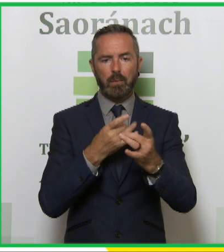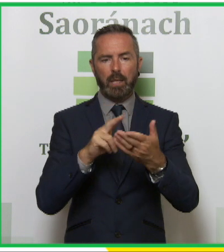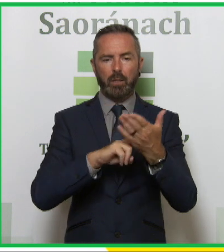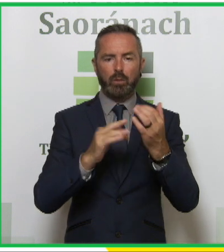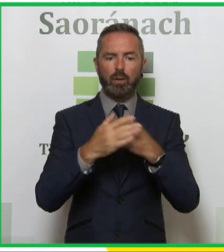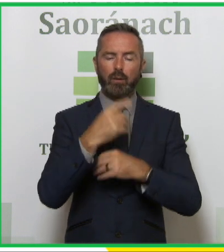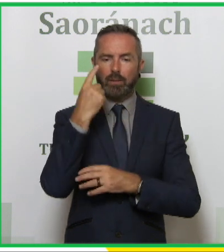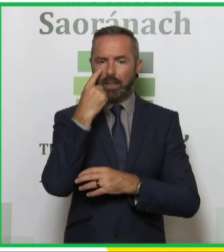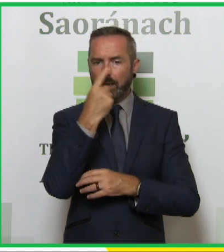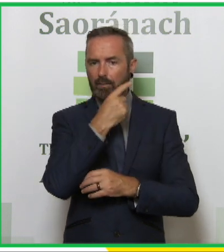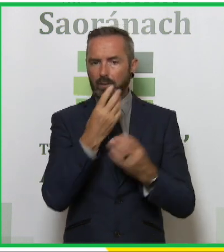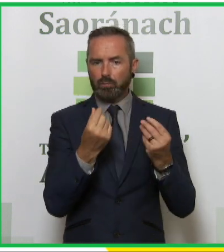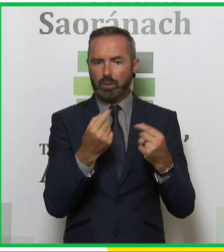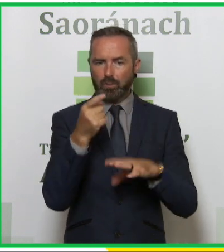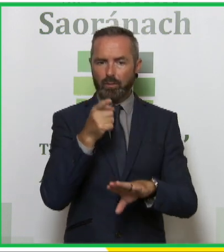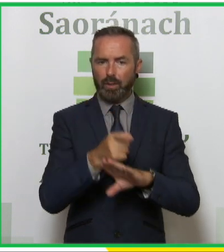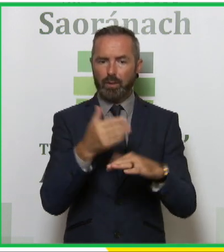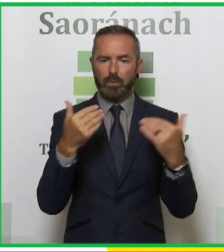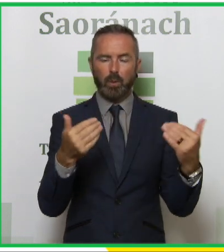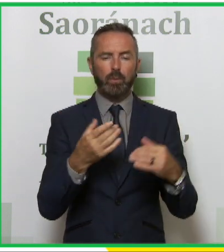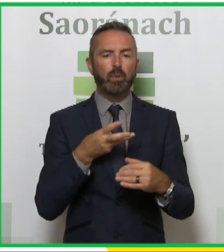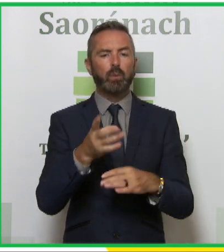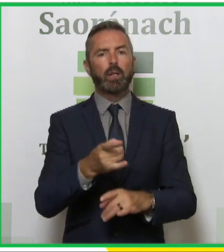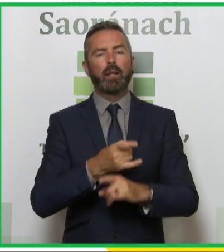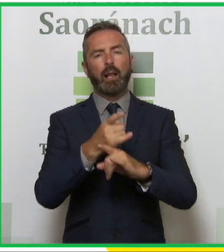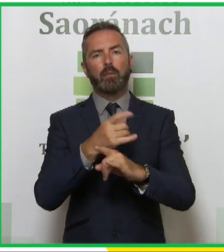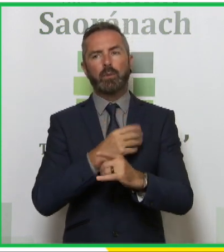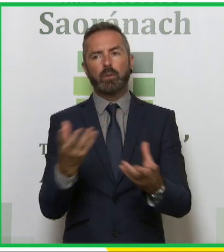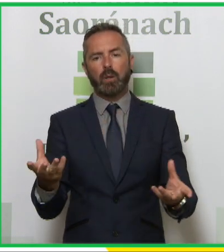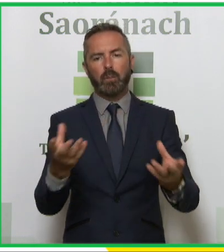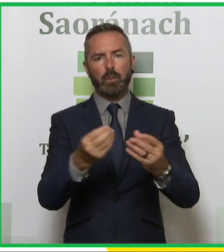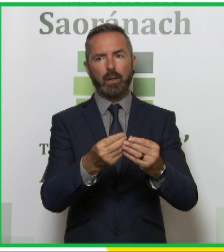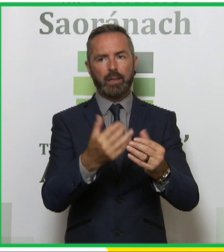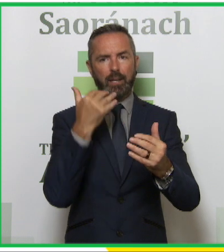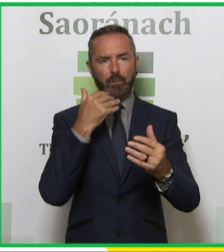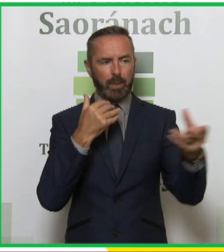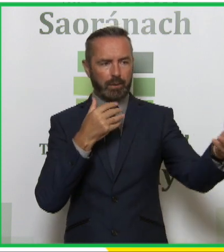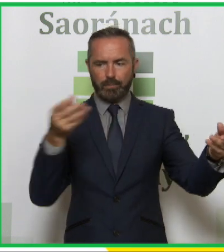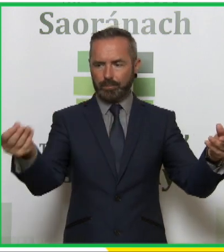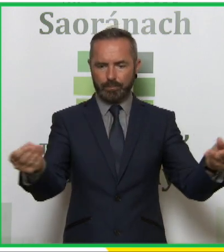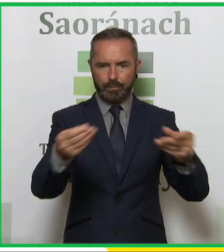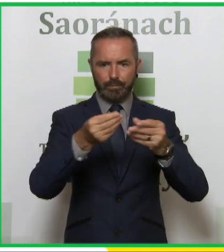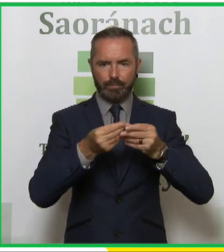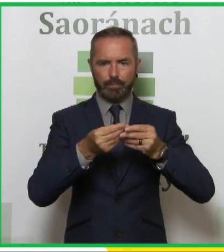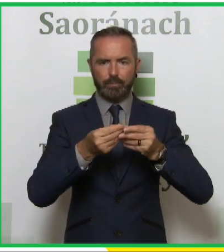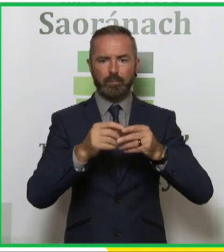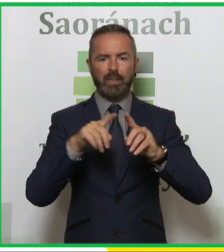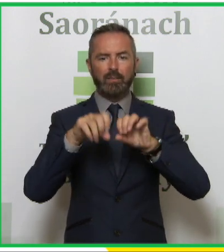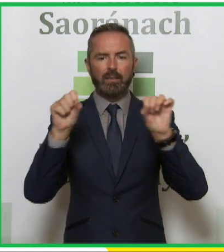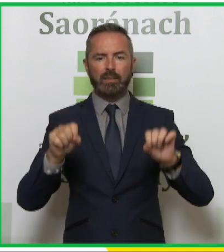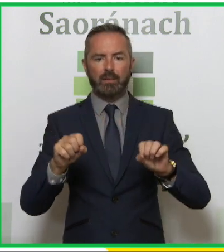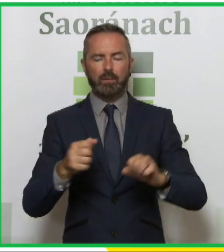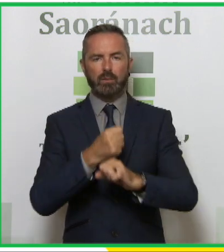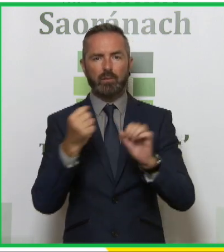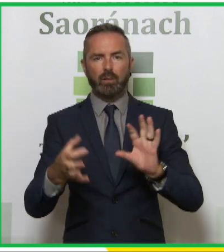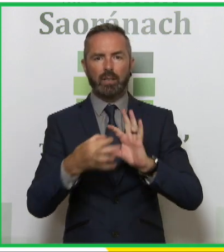evidence resources that we have. This will help us to combine information across different data systems and make connection